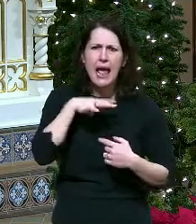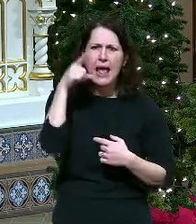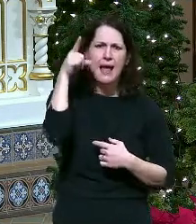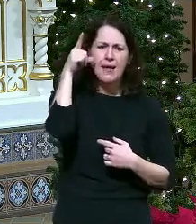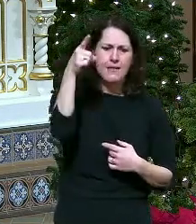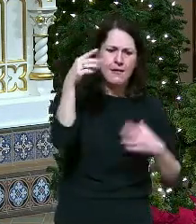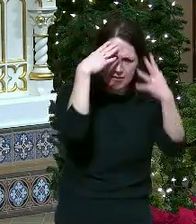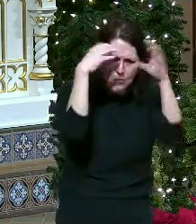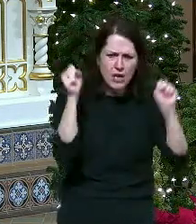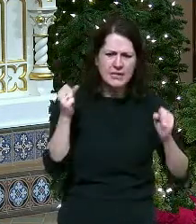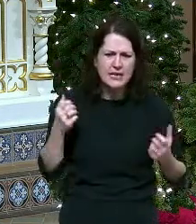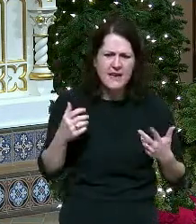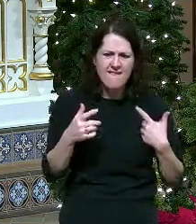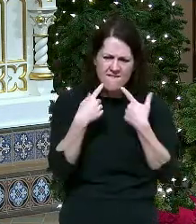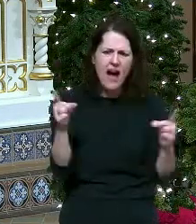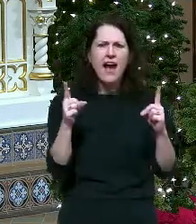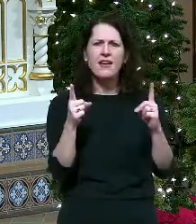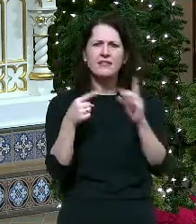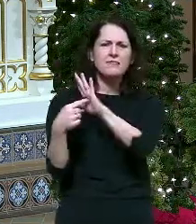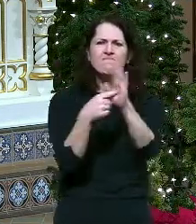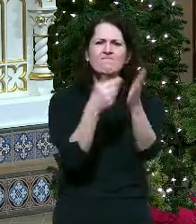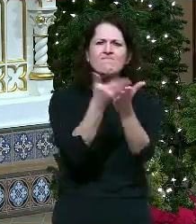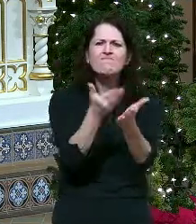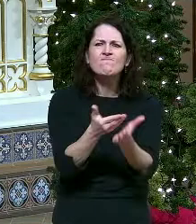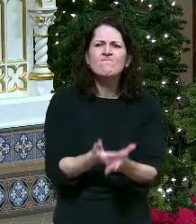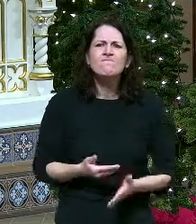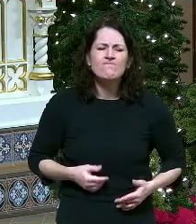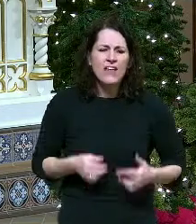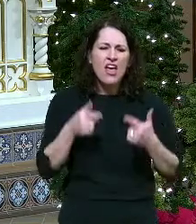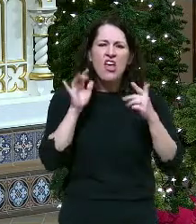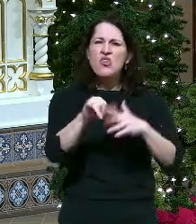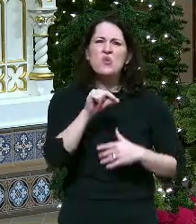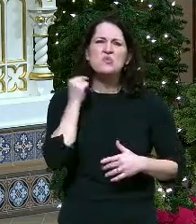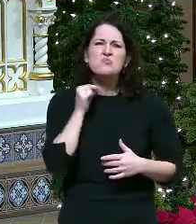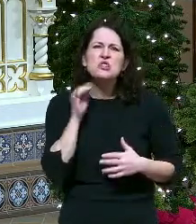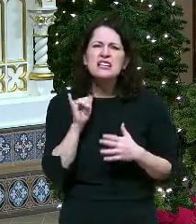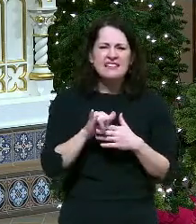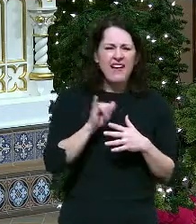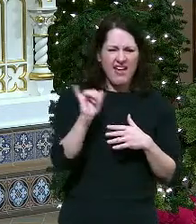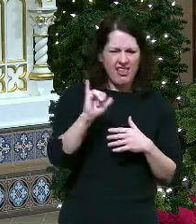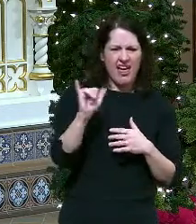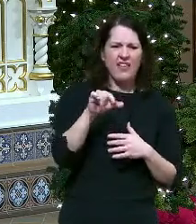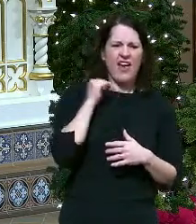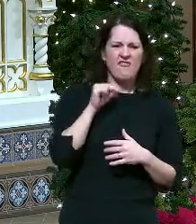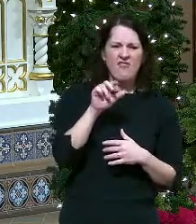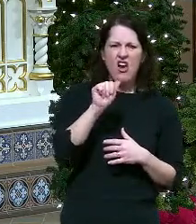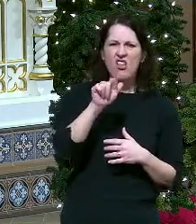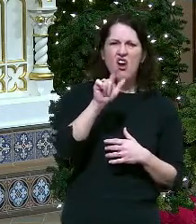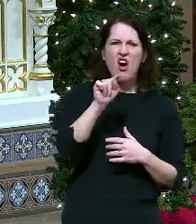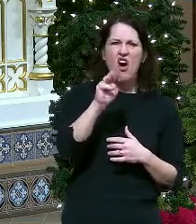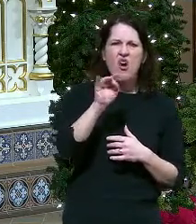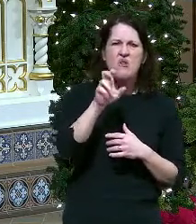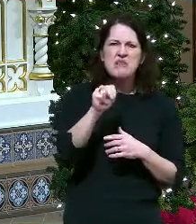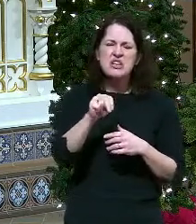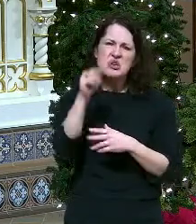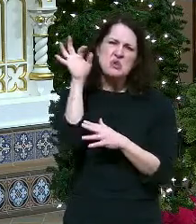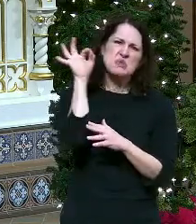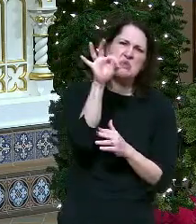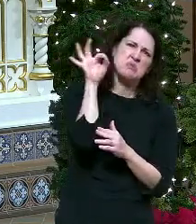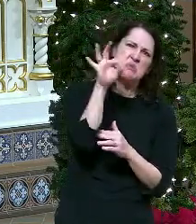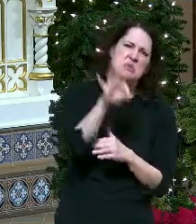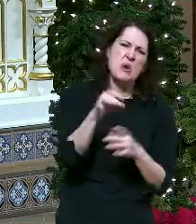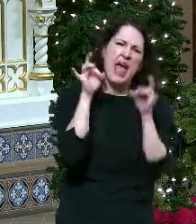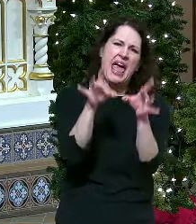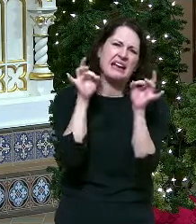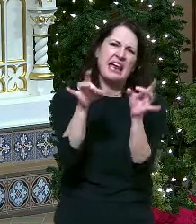House. Let those priests, that Father Altman who spewed out all that hateful